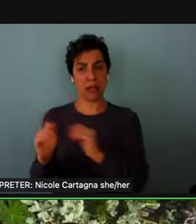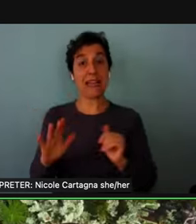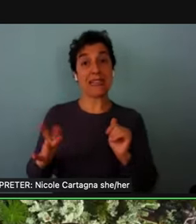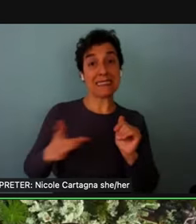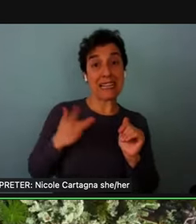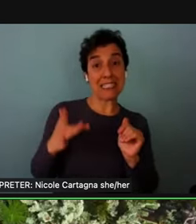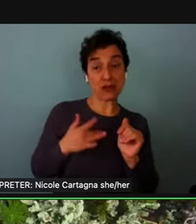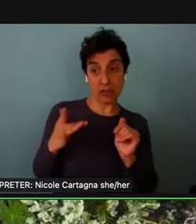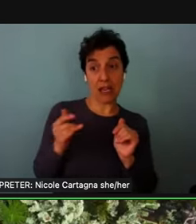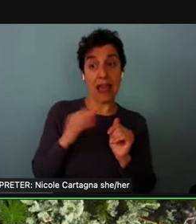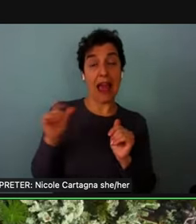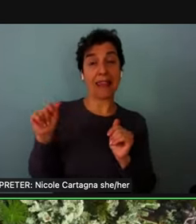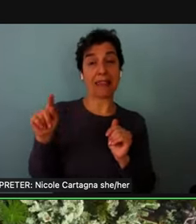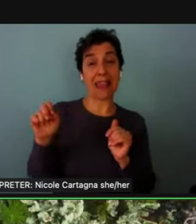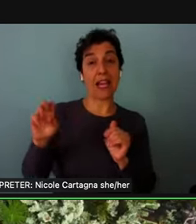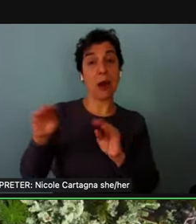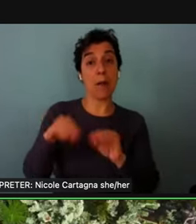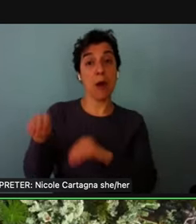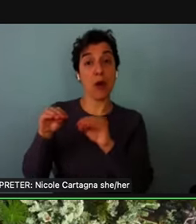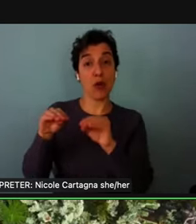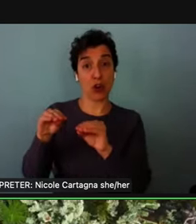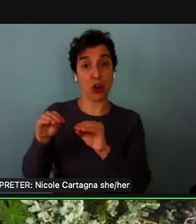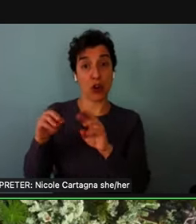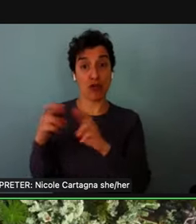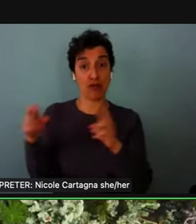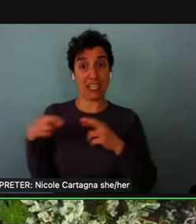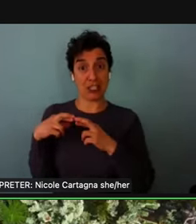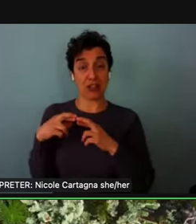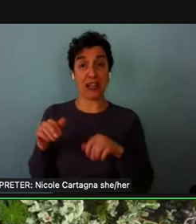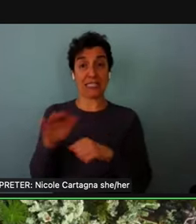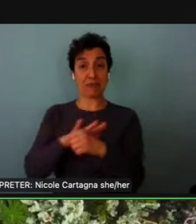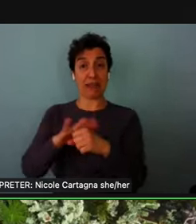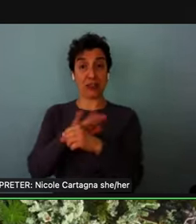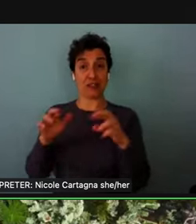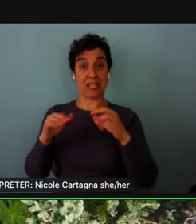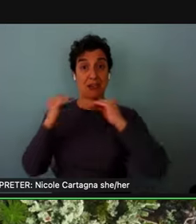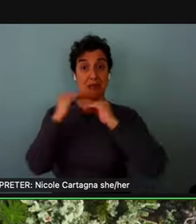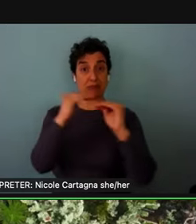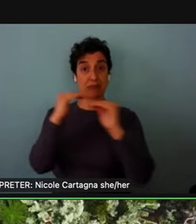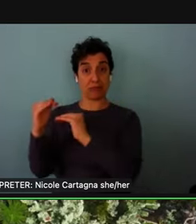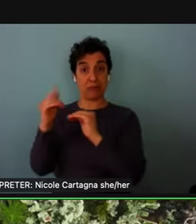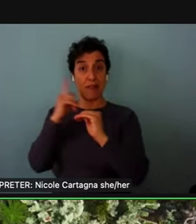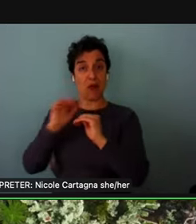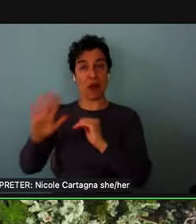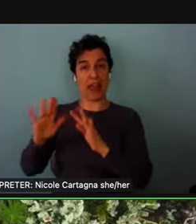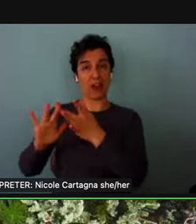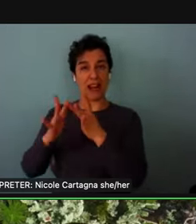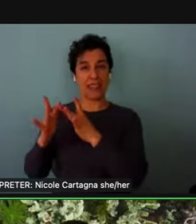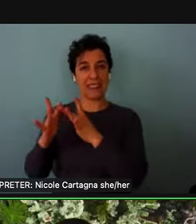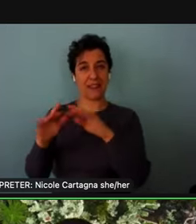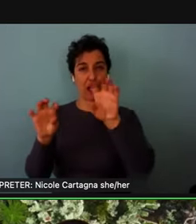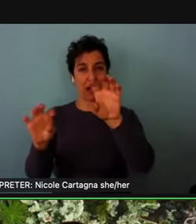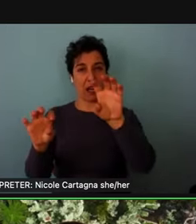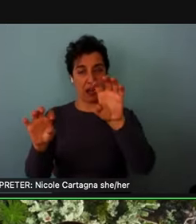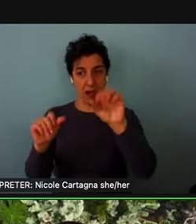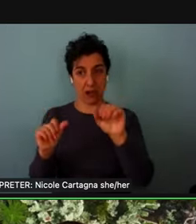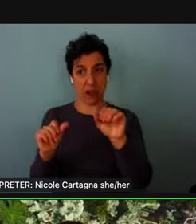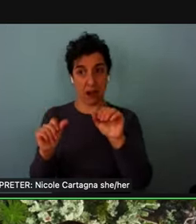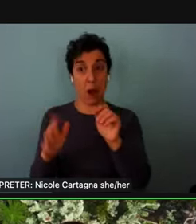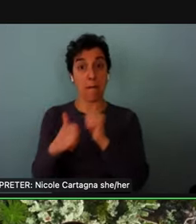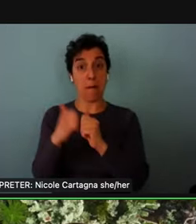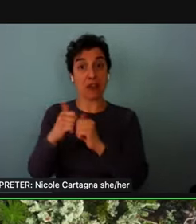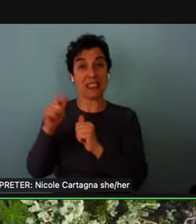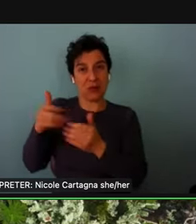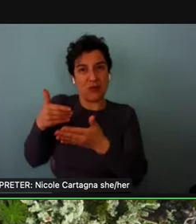late motor regions are spatially restricted in their connectivity, in the sense that they're connected mostly to their neighbors.